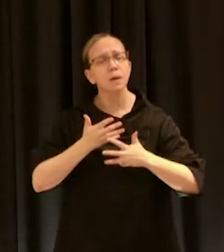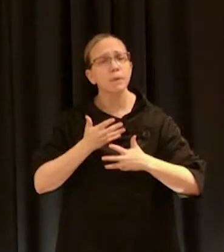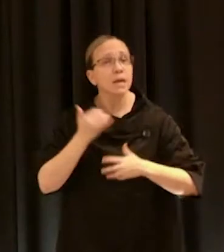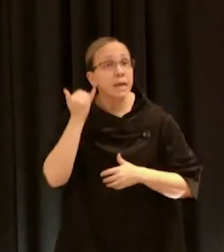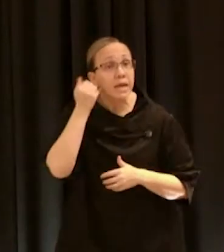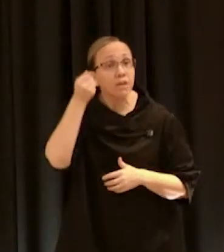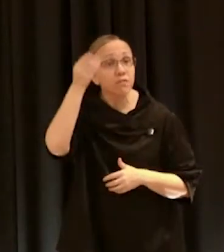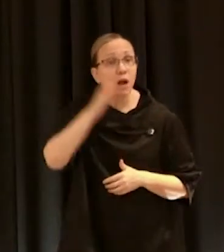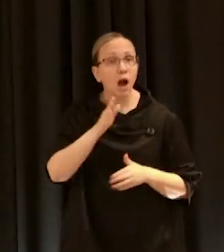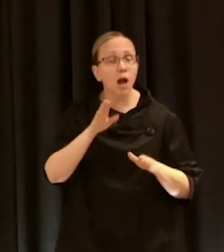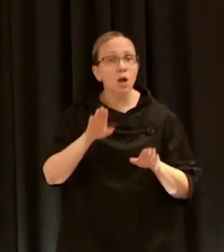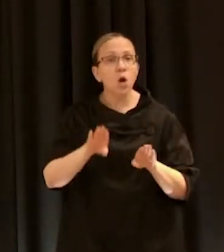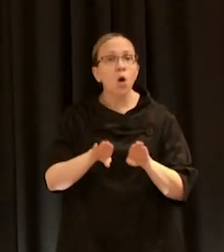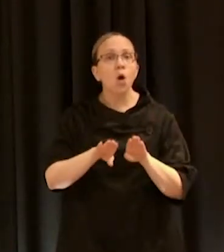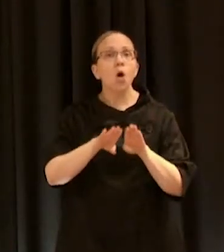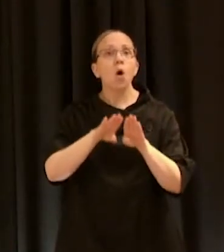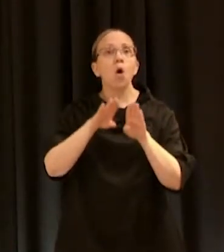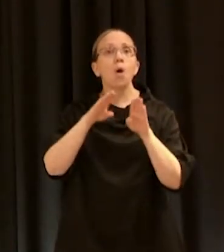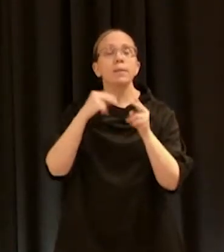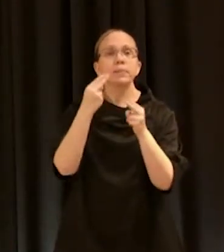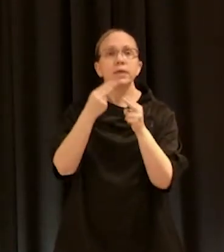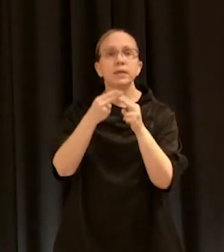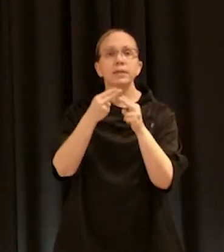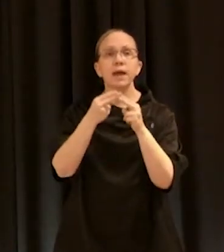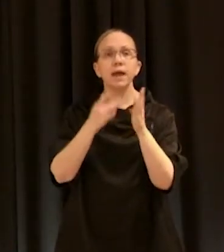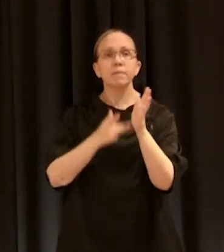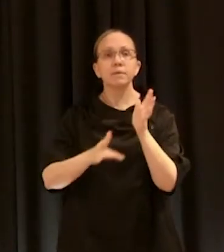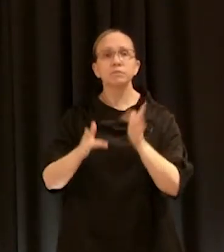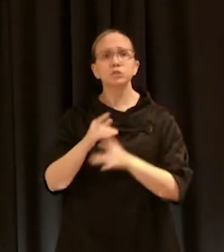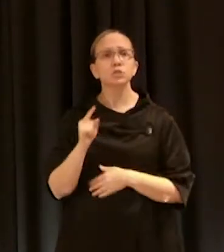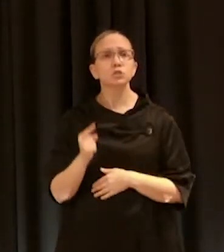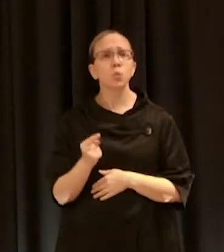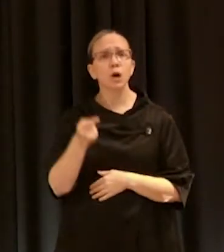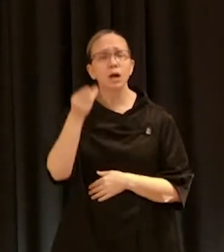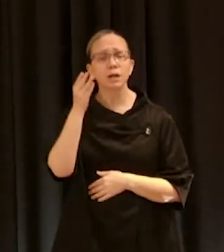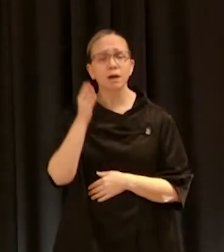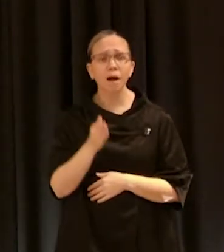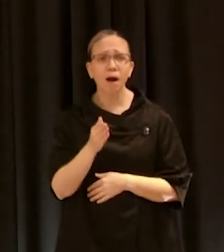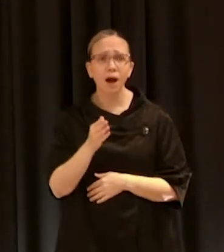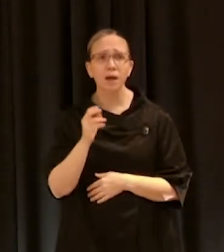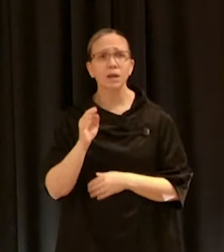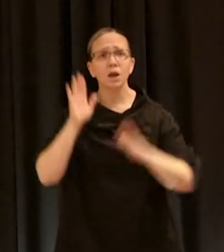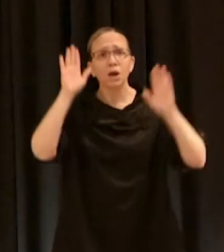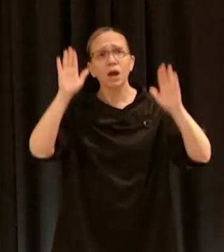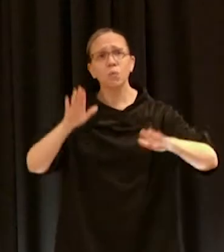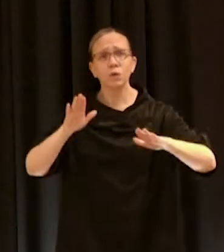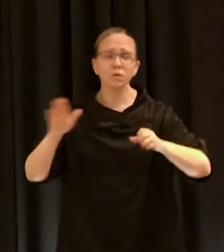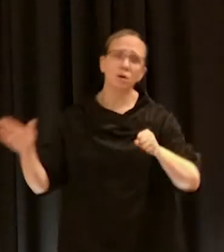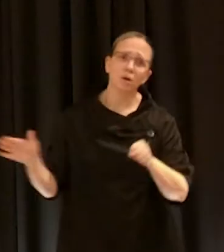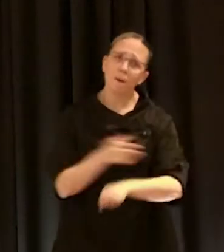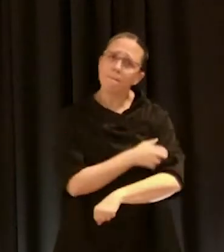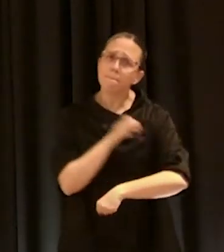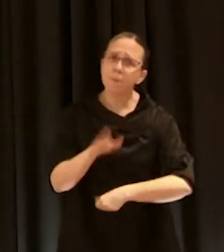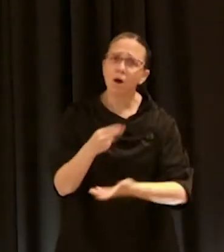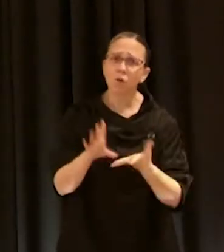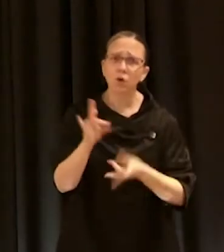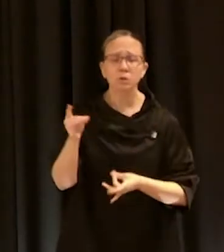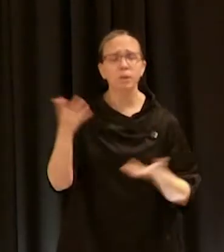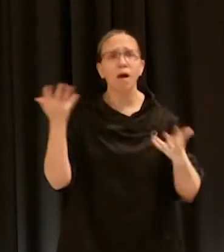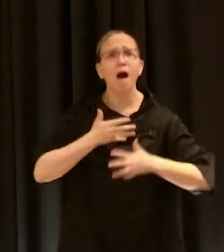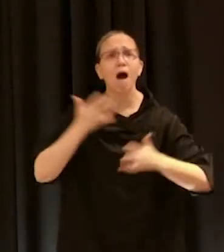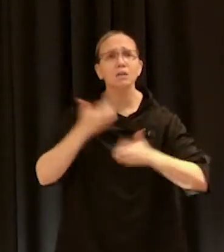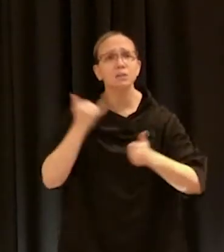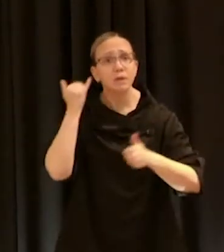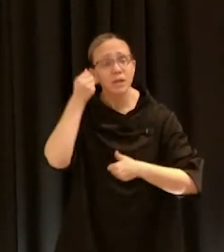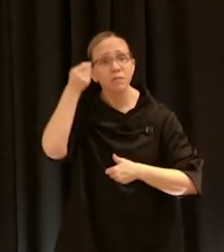if God opened up the name of Jesus and the oneness of God and the wonderful infilling of the Holy Ghost? Wouldn't it be awesome